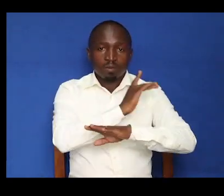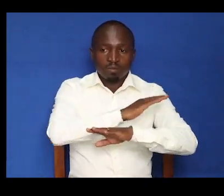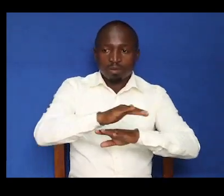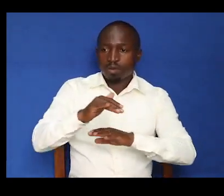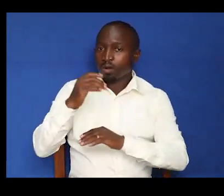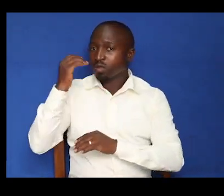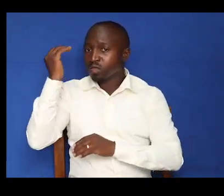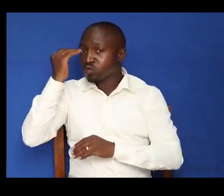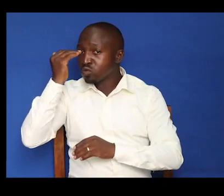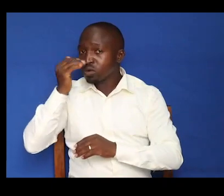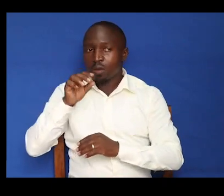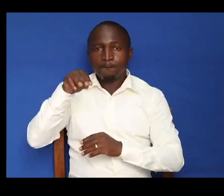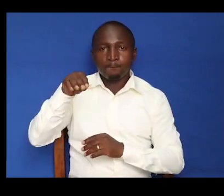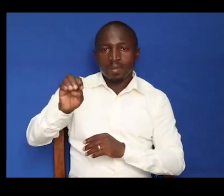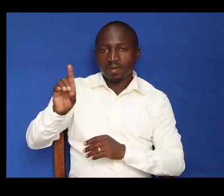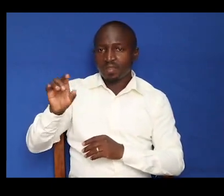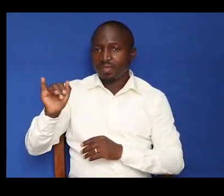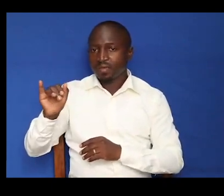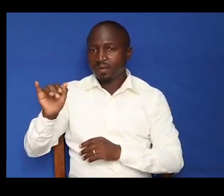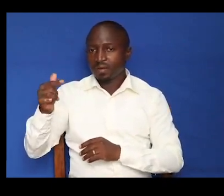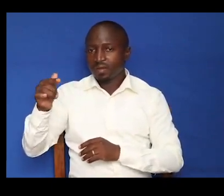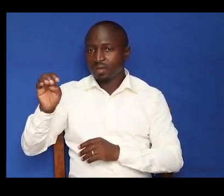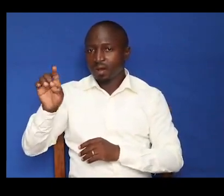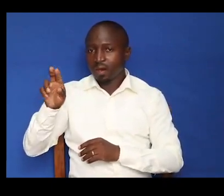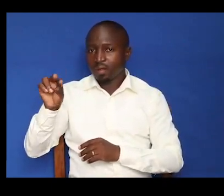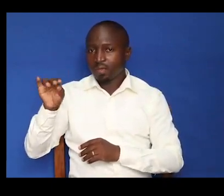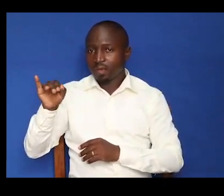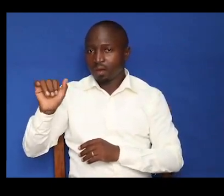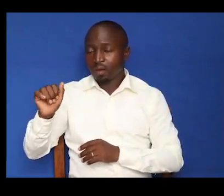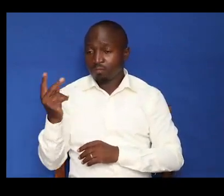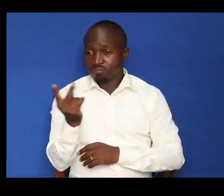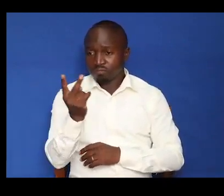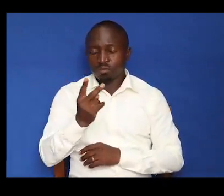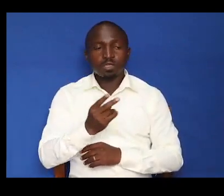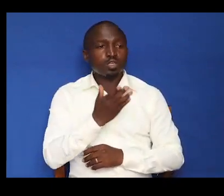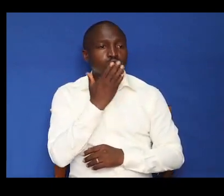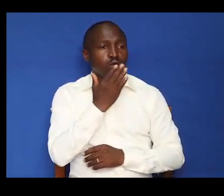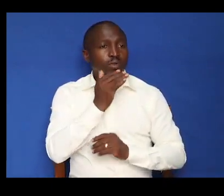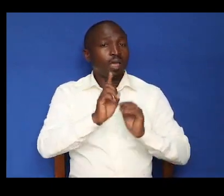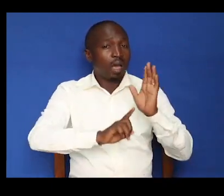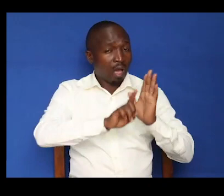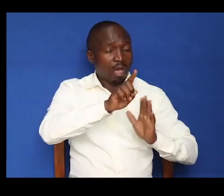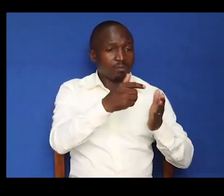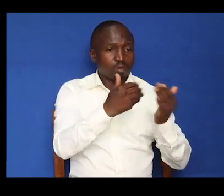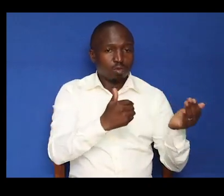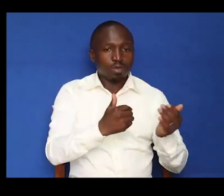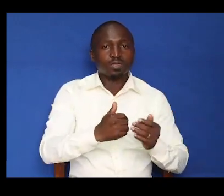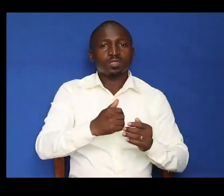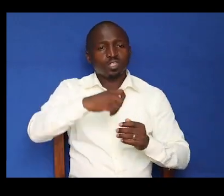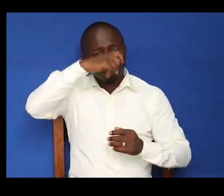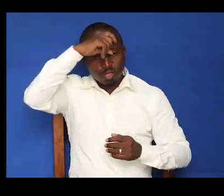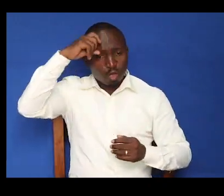Sea. The two have a higher degree of salinity because of being located in regions of high temperature.